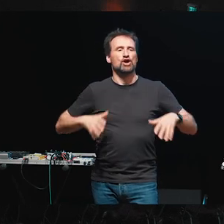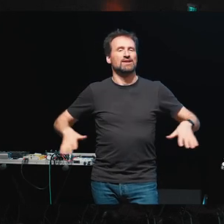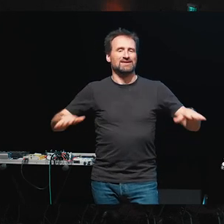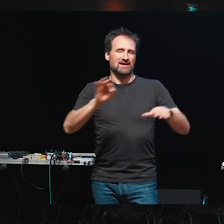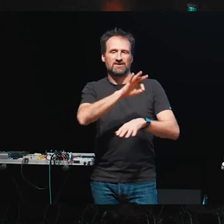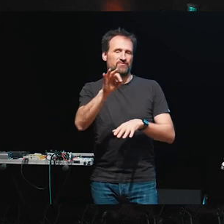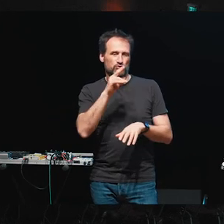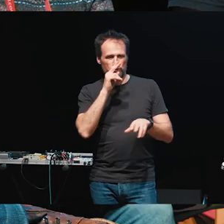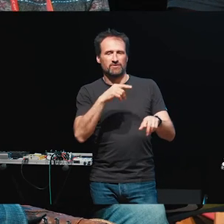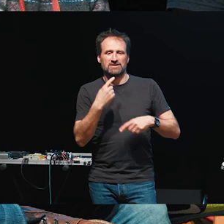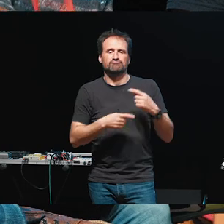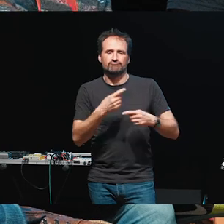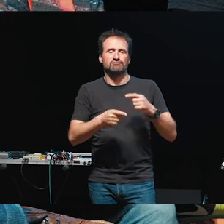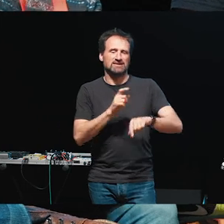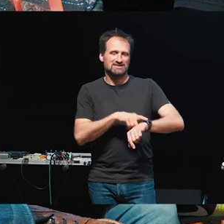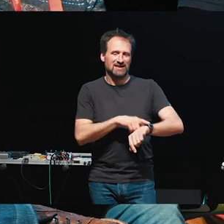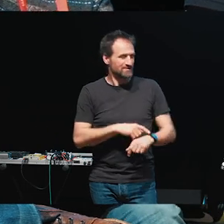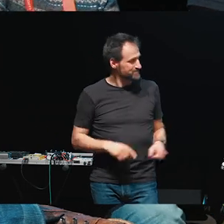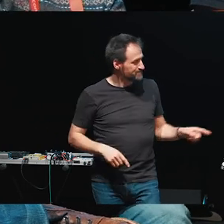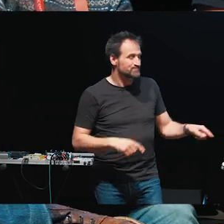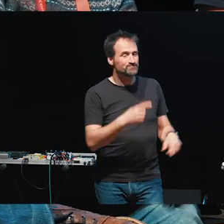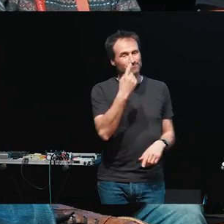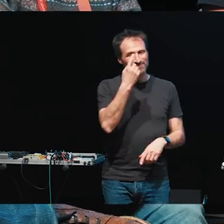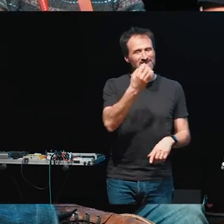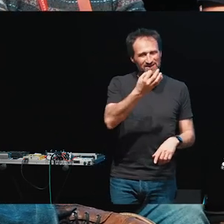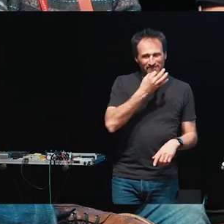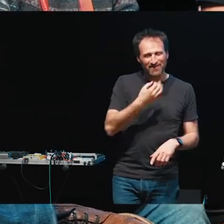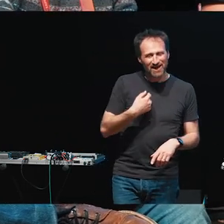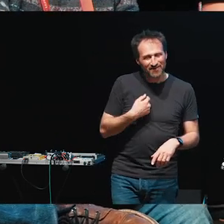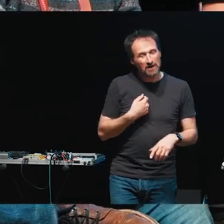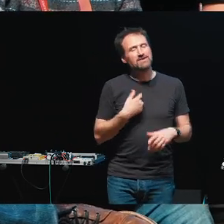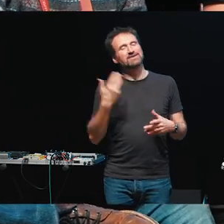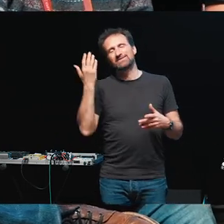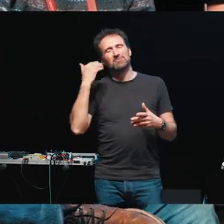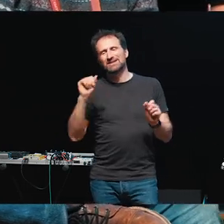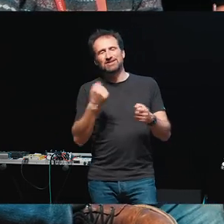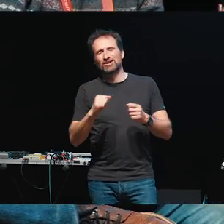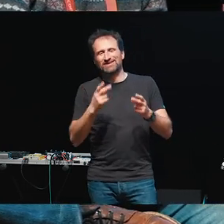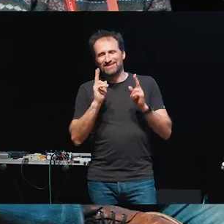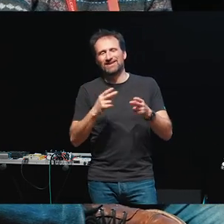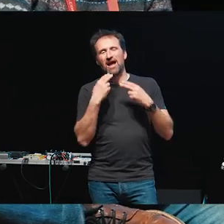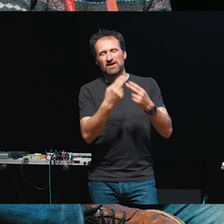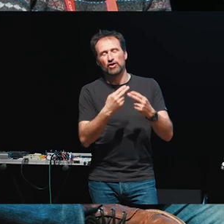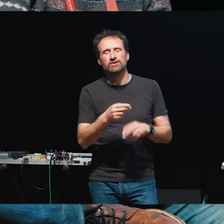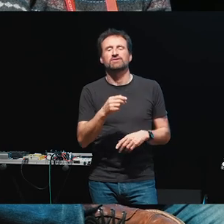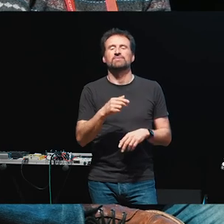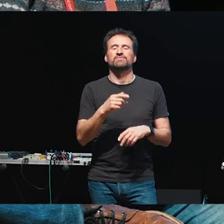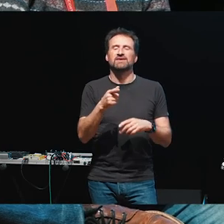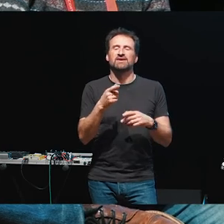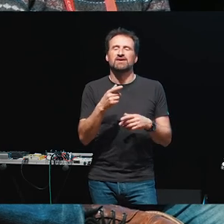There was one question that Dan maybe can clarify on stage now. Was about the three independent